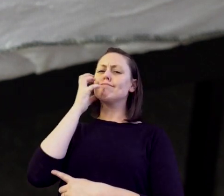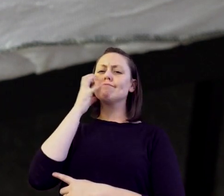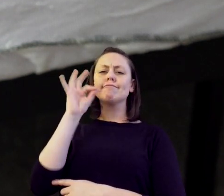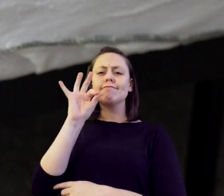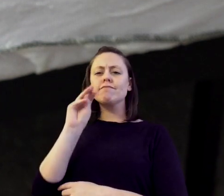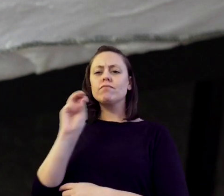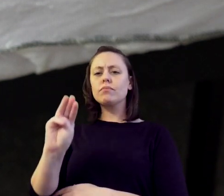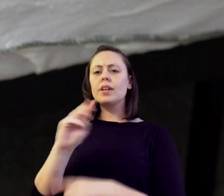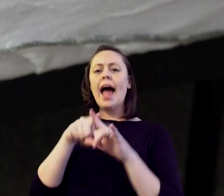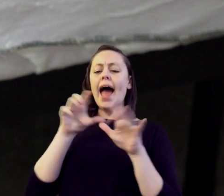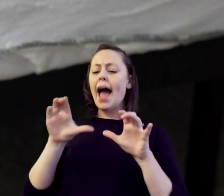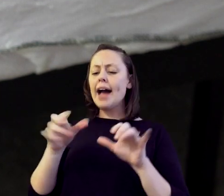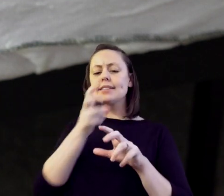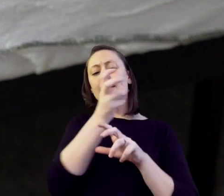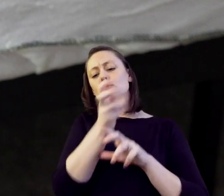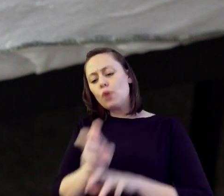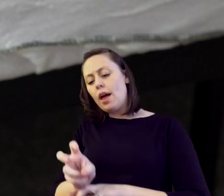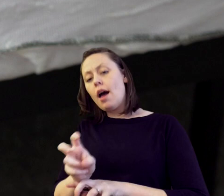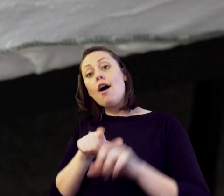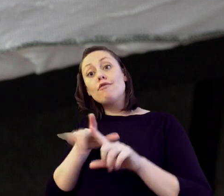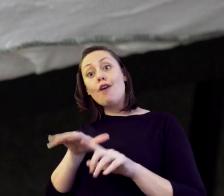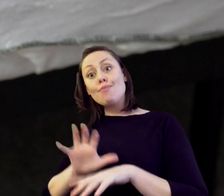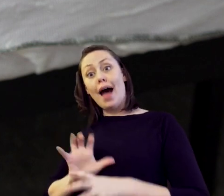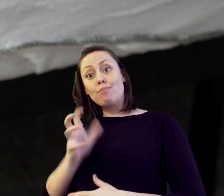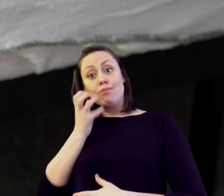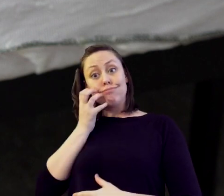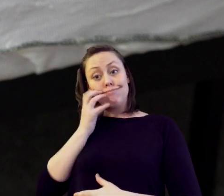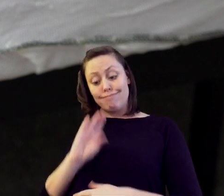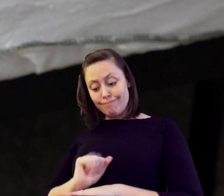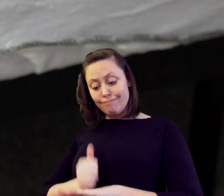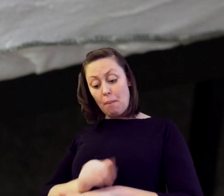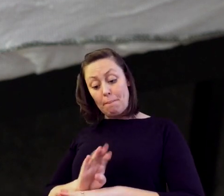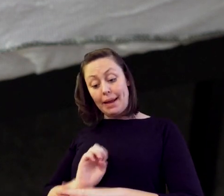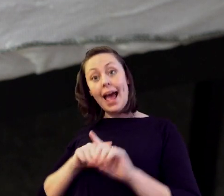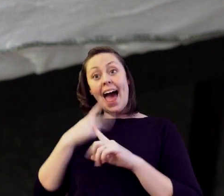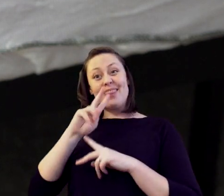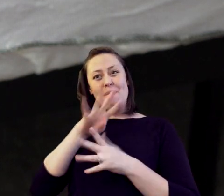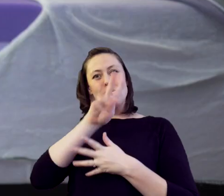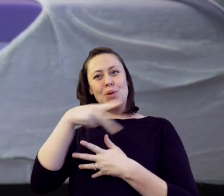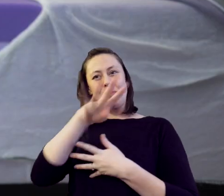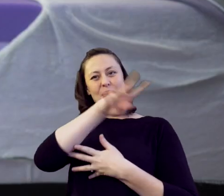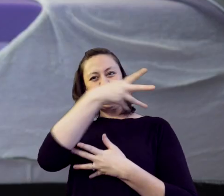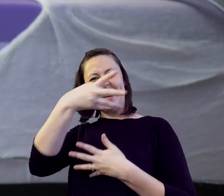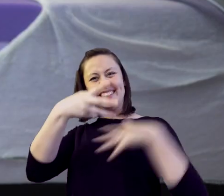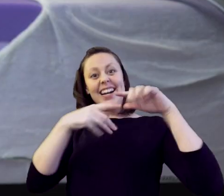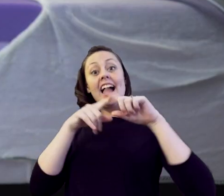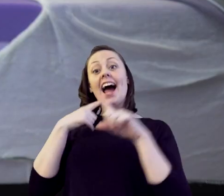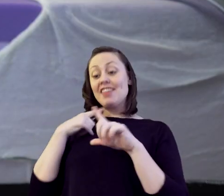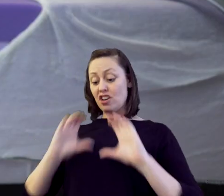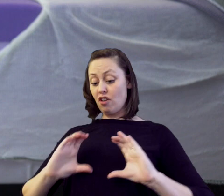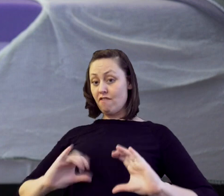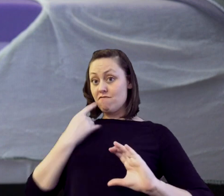foam, and this layer acts as a transition between the denser base foam and the Purple grid above. And then finally, you have